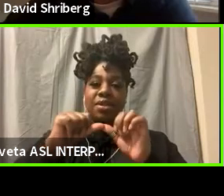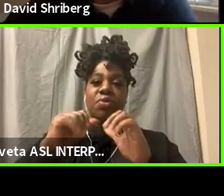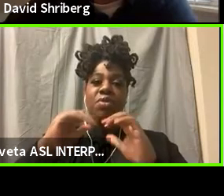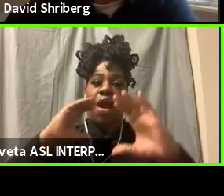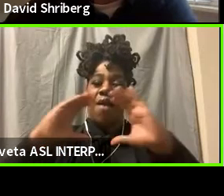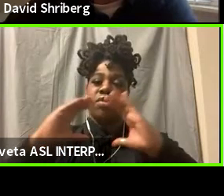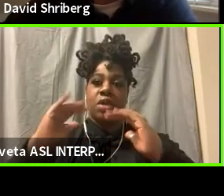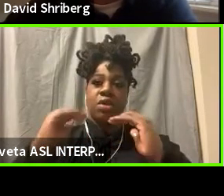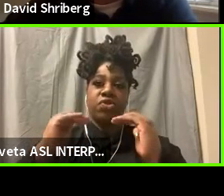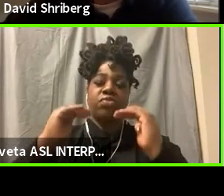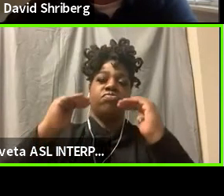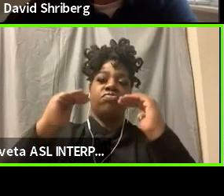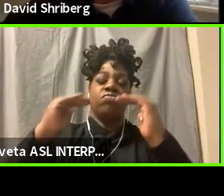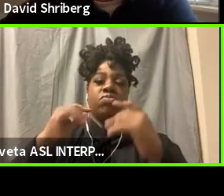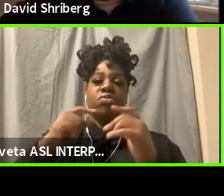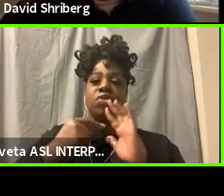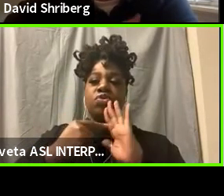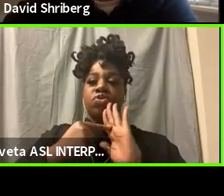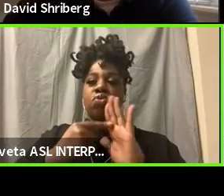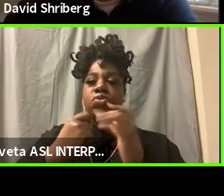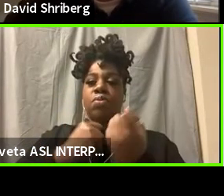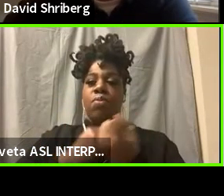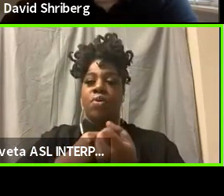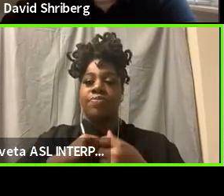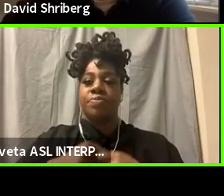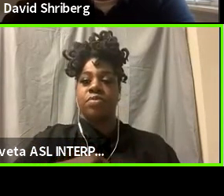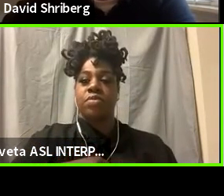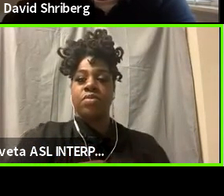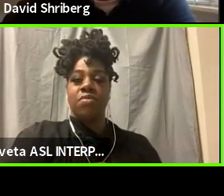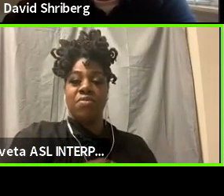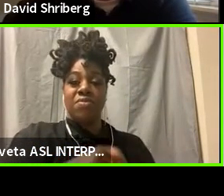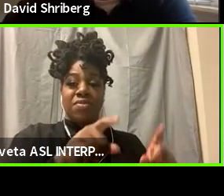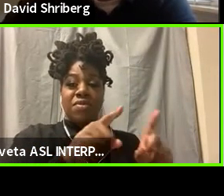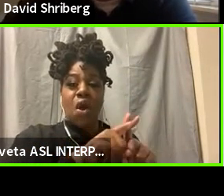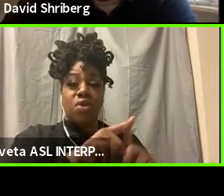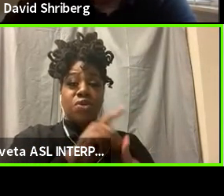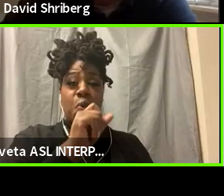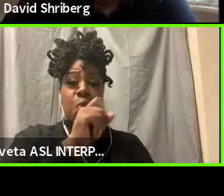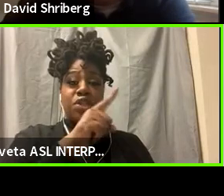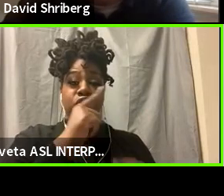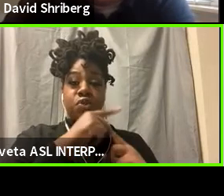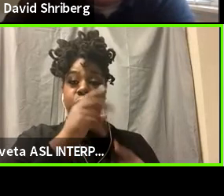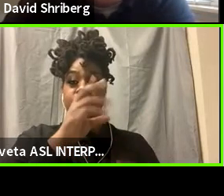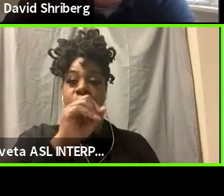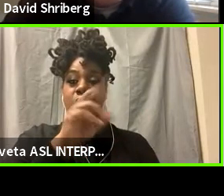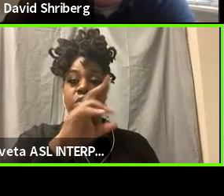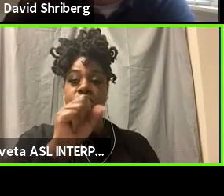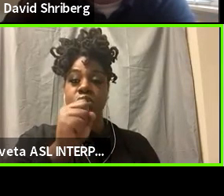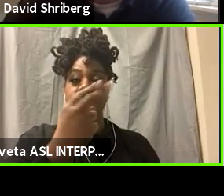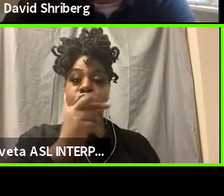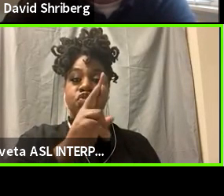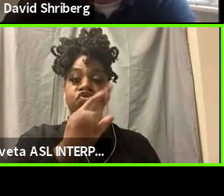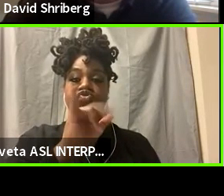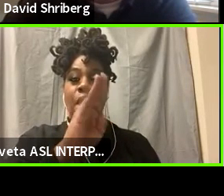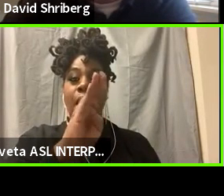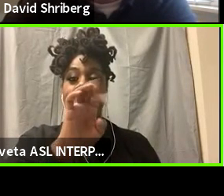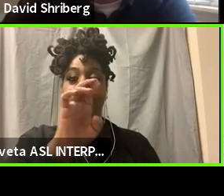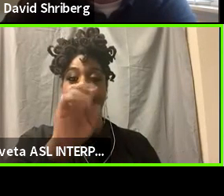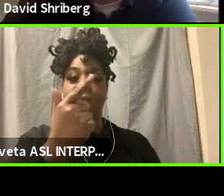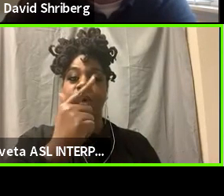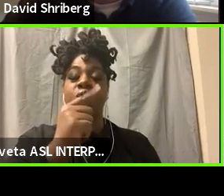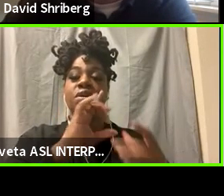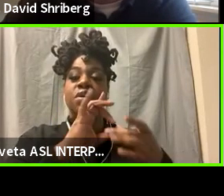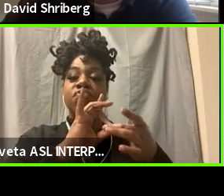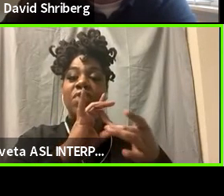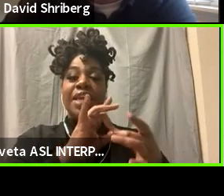So I'll send this one to Dr. Schreiberg. This has to do with the relationship between parents and school systems.